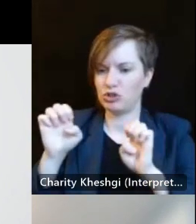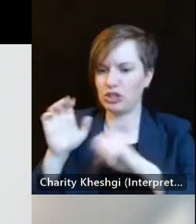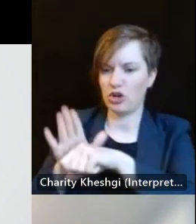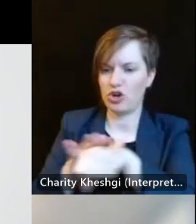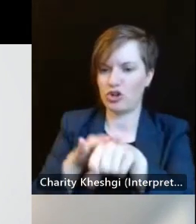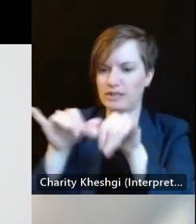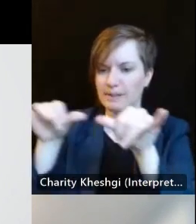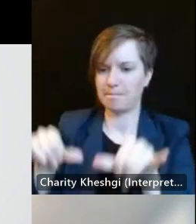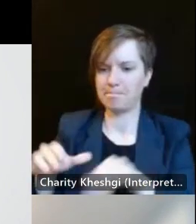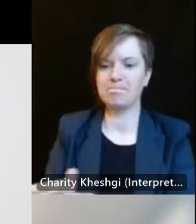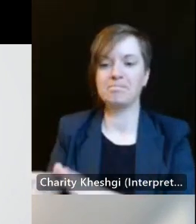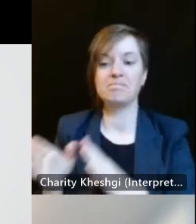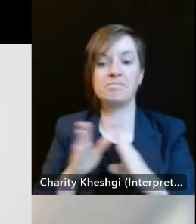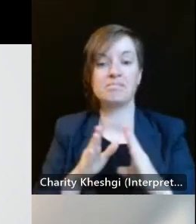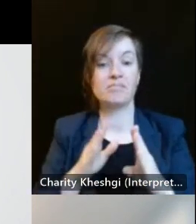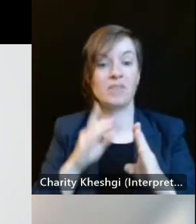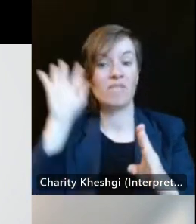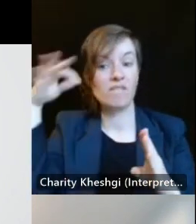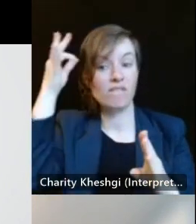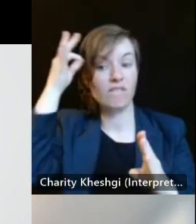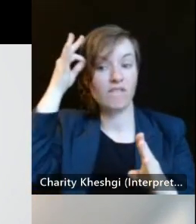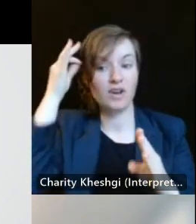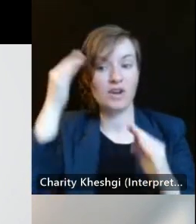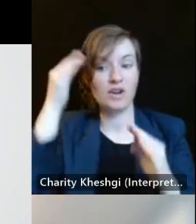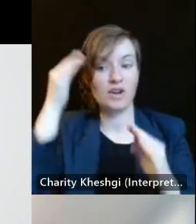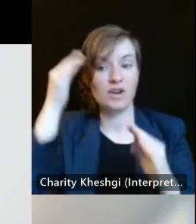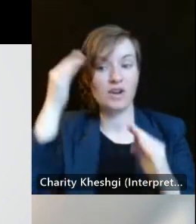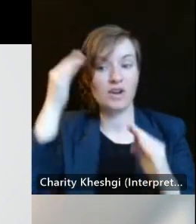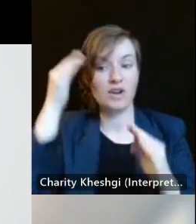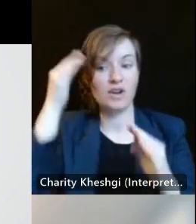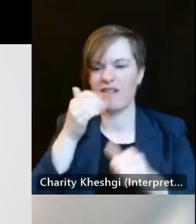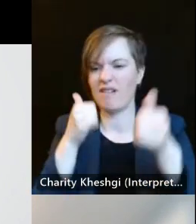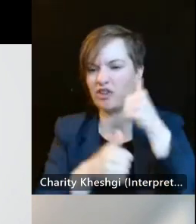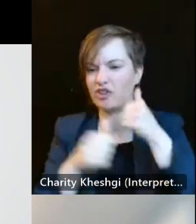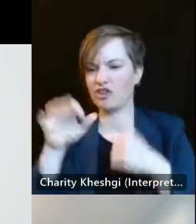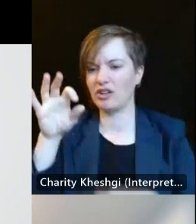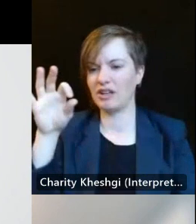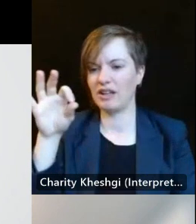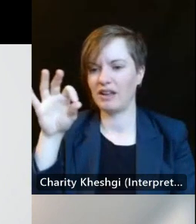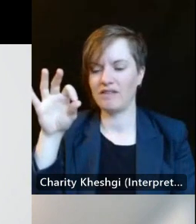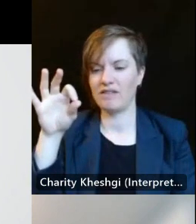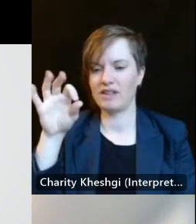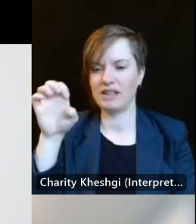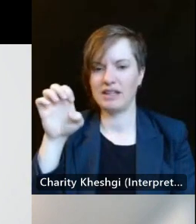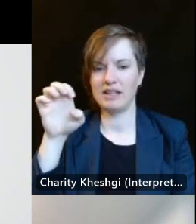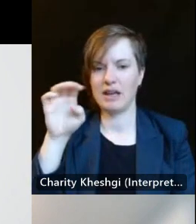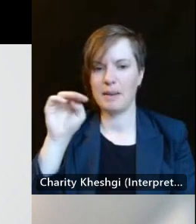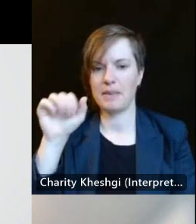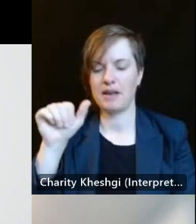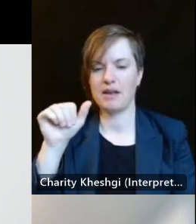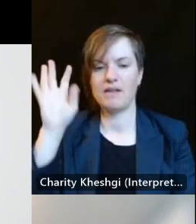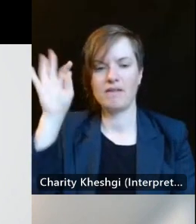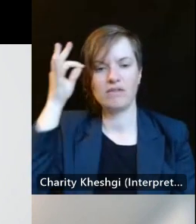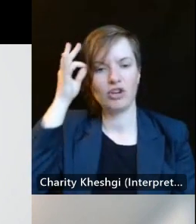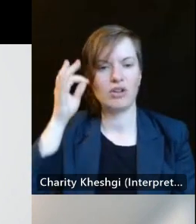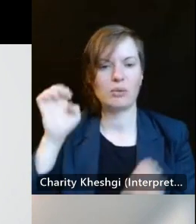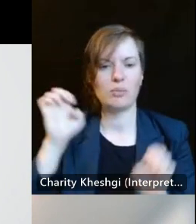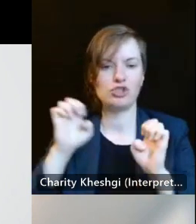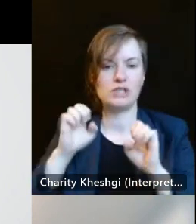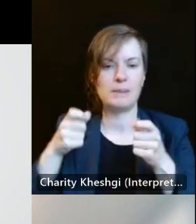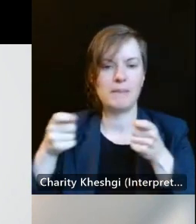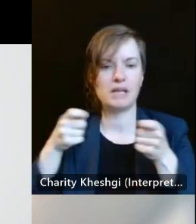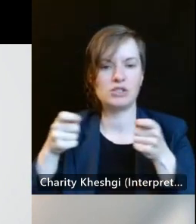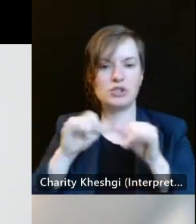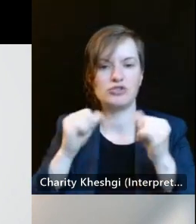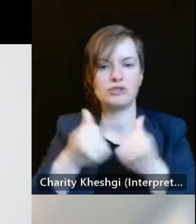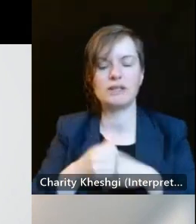level, under the Federal Emergency Management Agency, there is a federal notification system that is